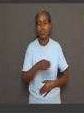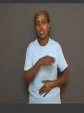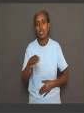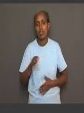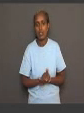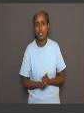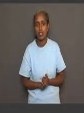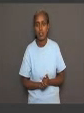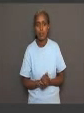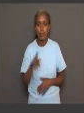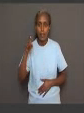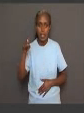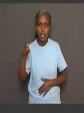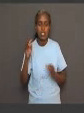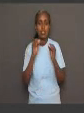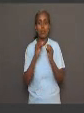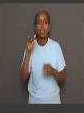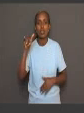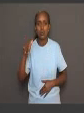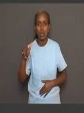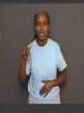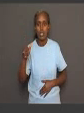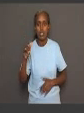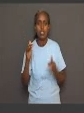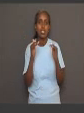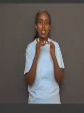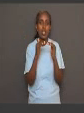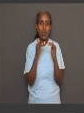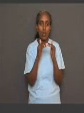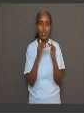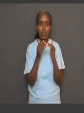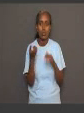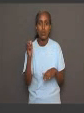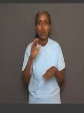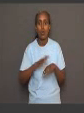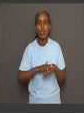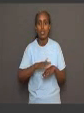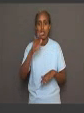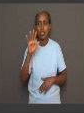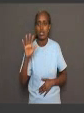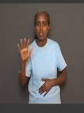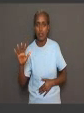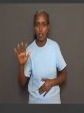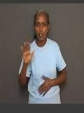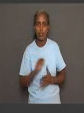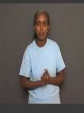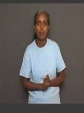If x plus y is equal to or greater than 5,